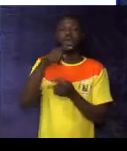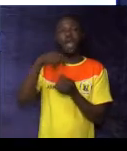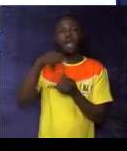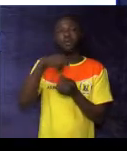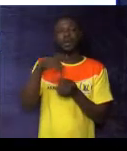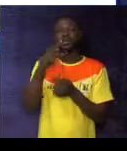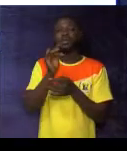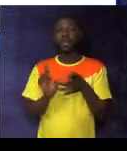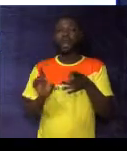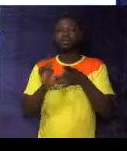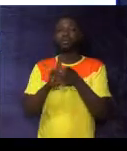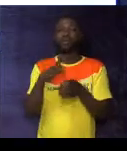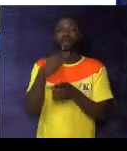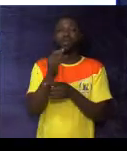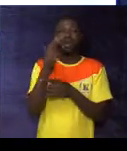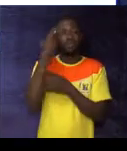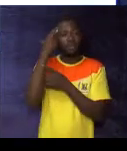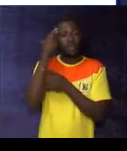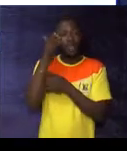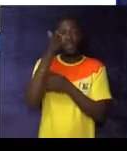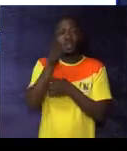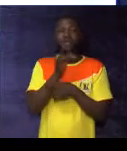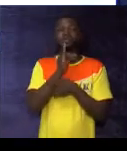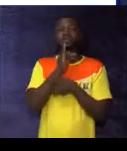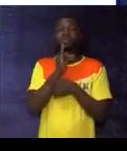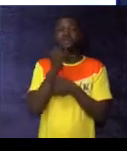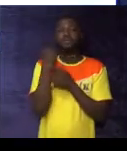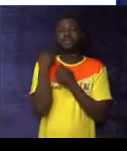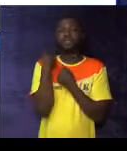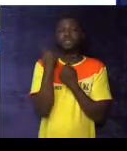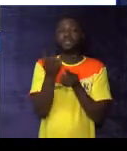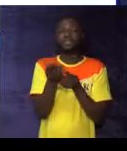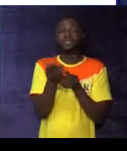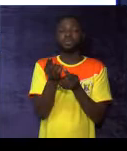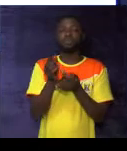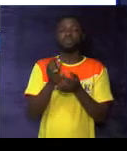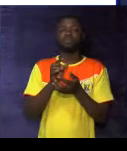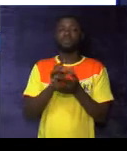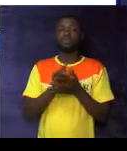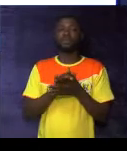not around. The conjunction of cause or reason is since.